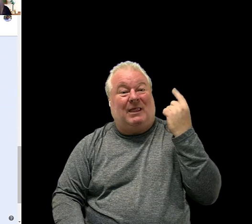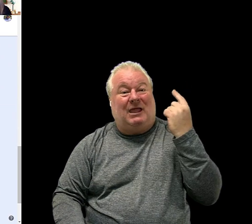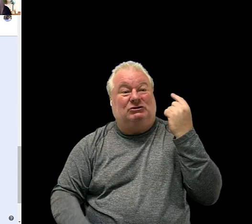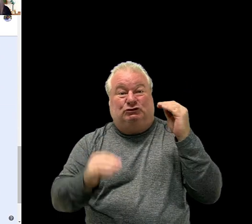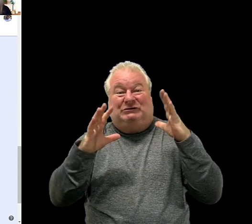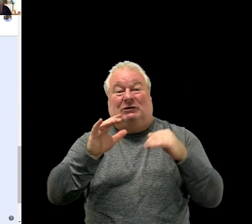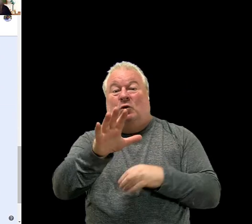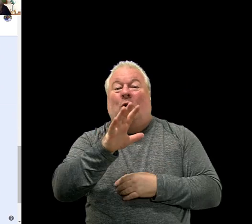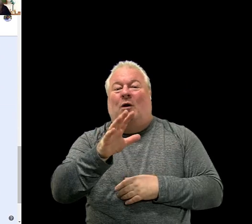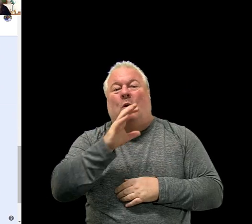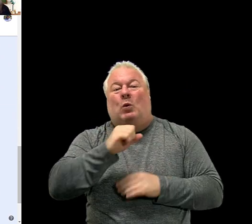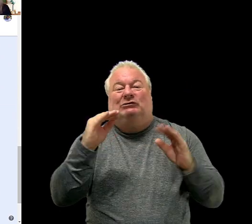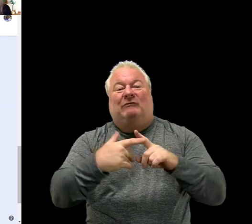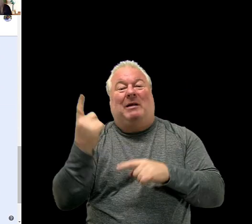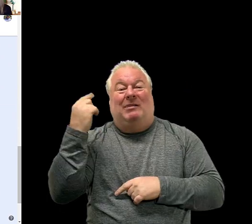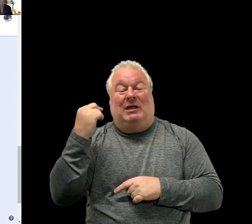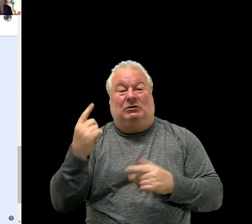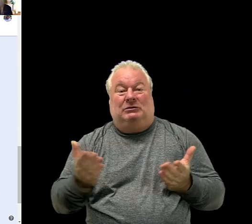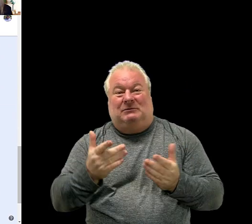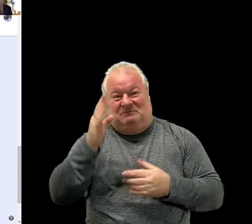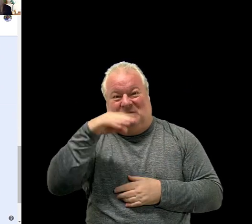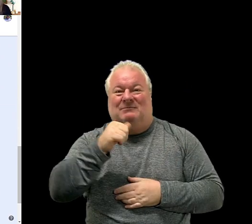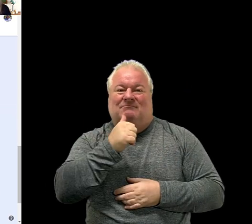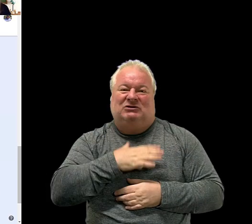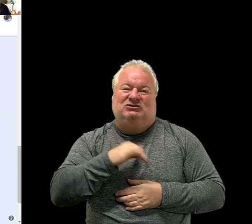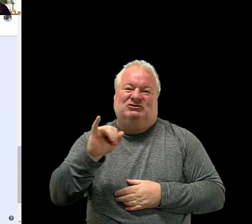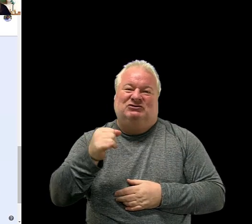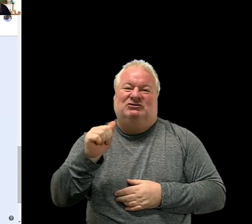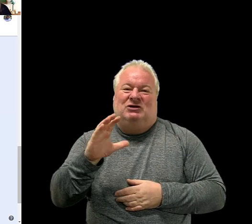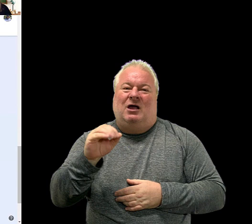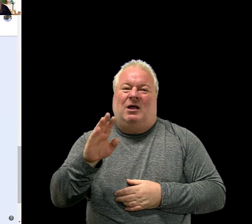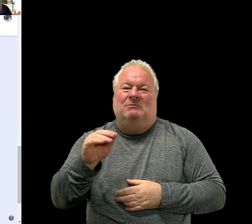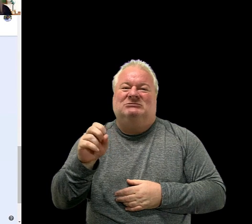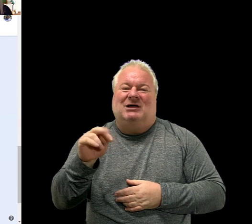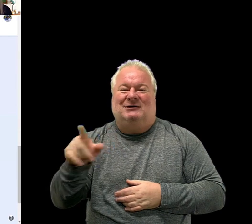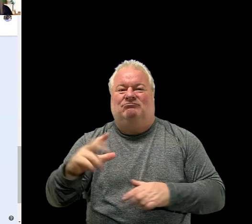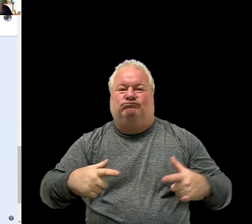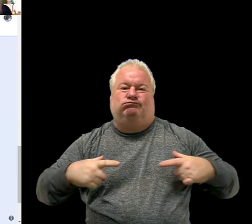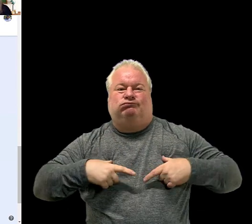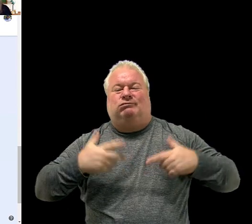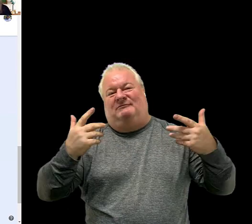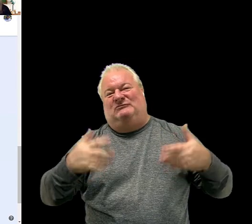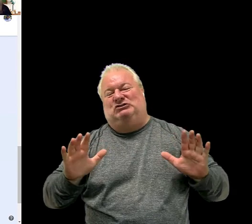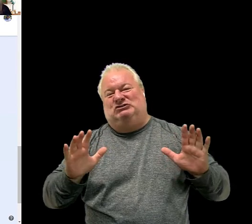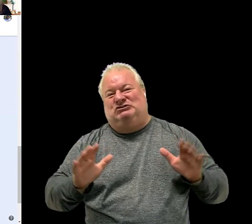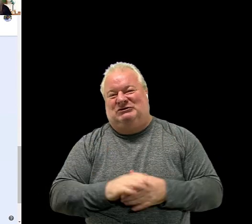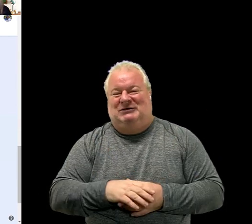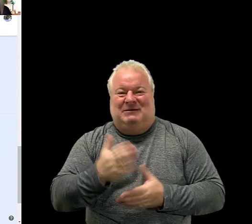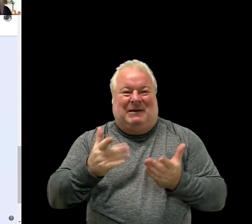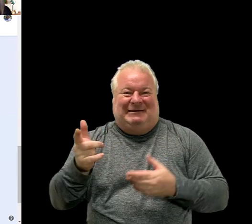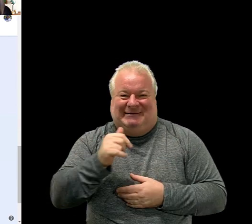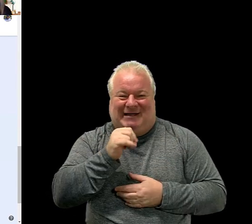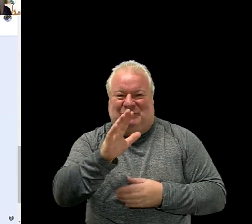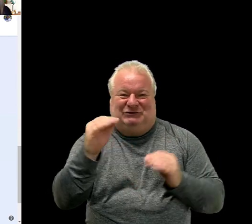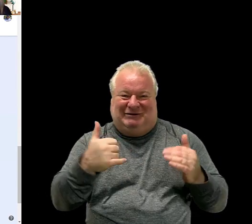here, as you know, Ms. Jacobson retired. So if your teacher was Ms. Jacobson, then you can